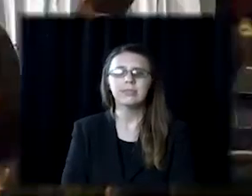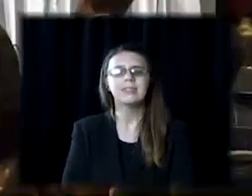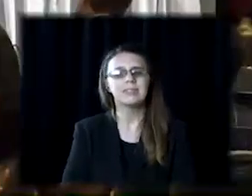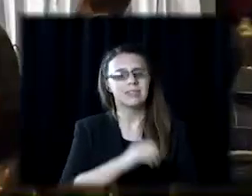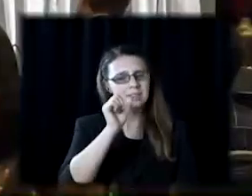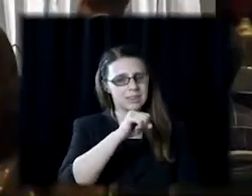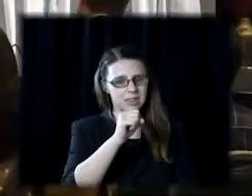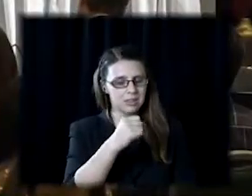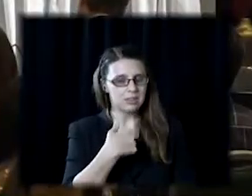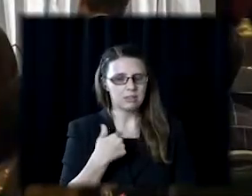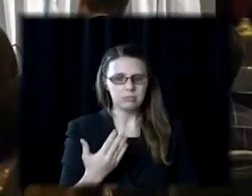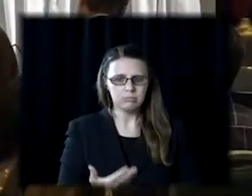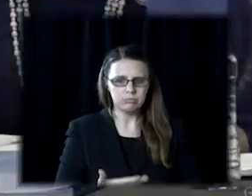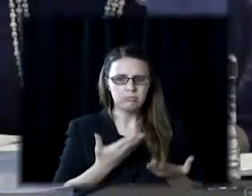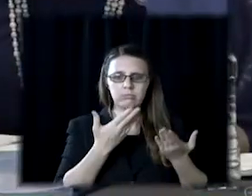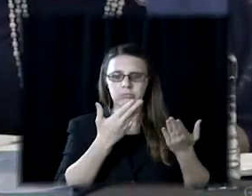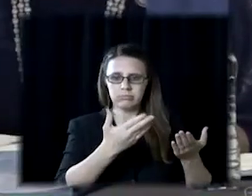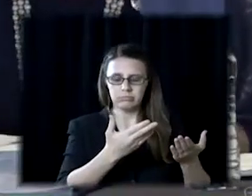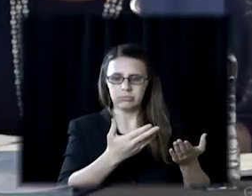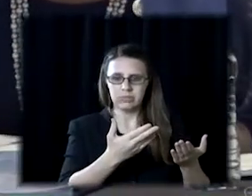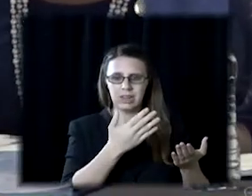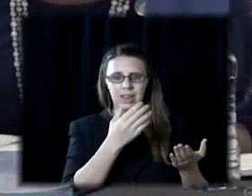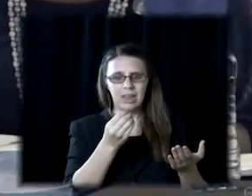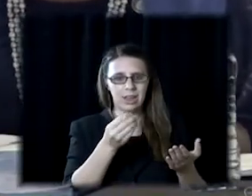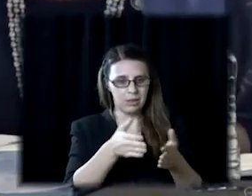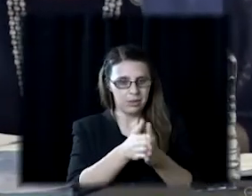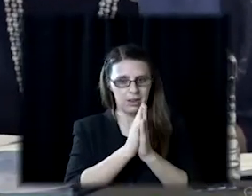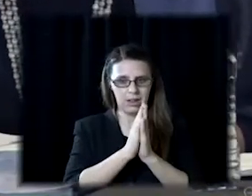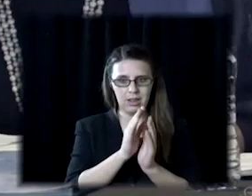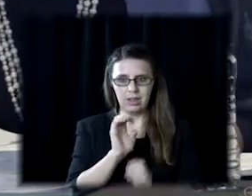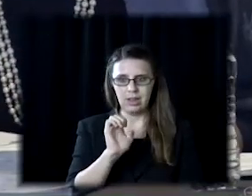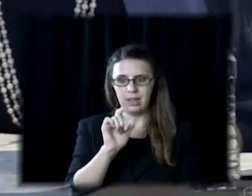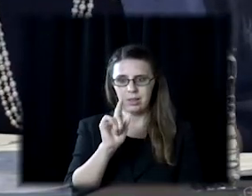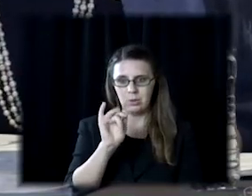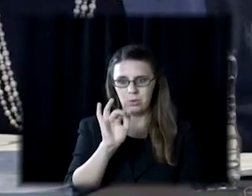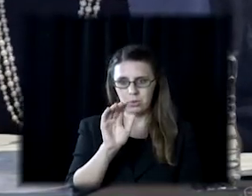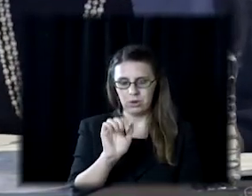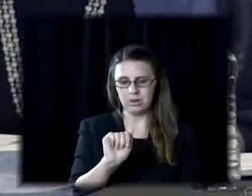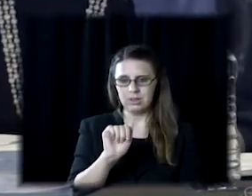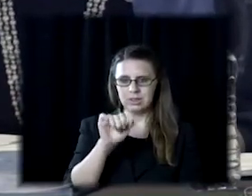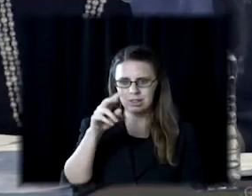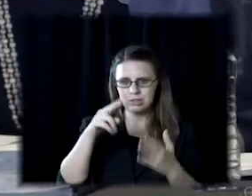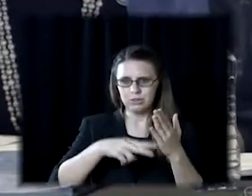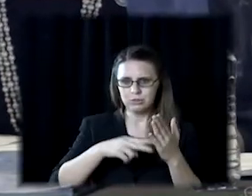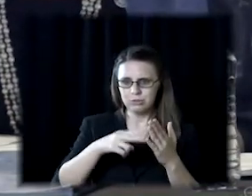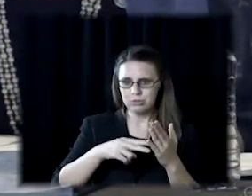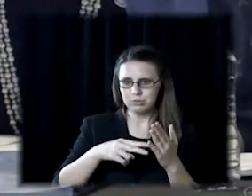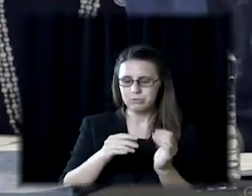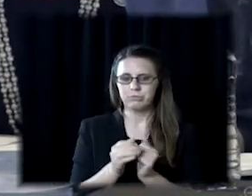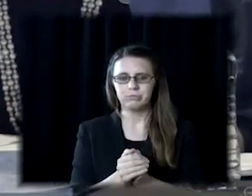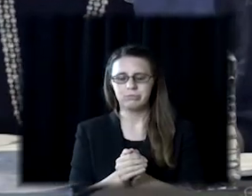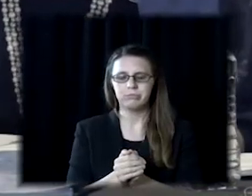Yes, Mr. Chair, I would like to propose a resolution, and I'd like to ask Mr. El Khoury to read the same into the record. Very good.